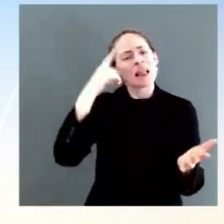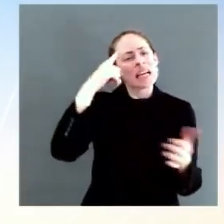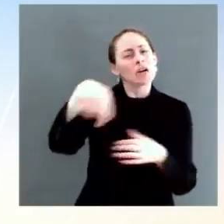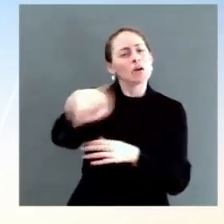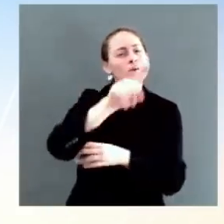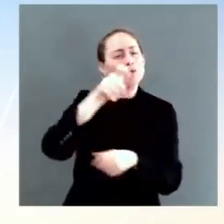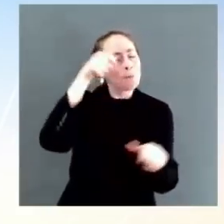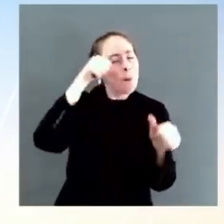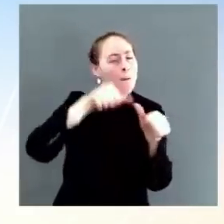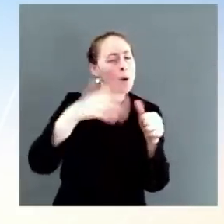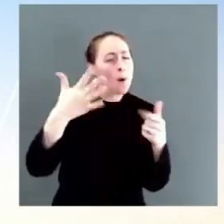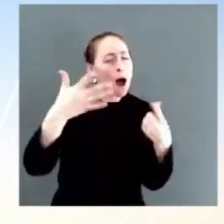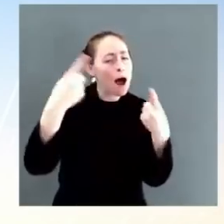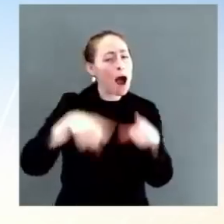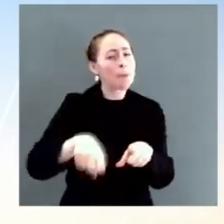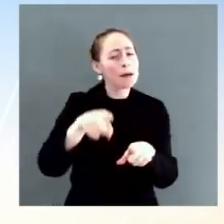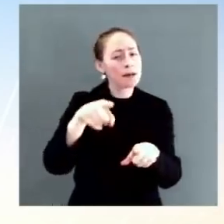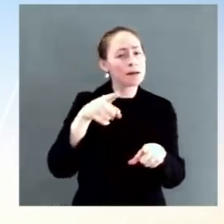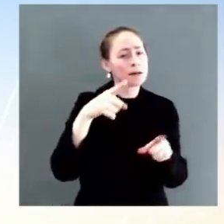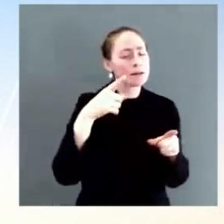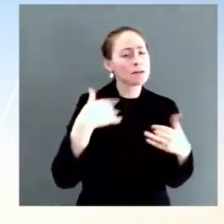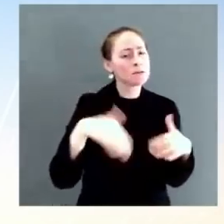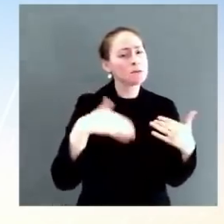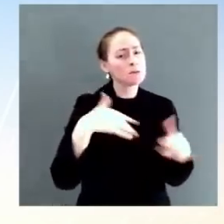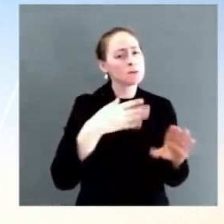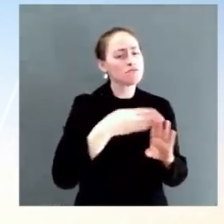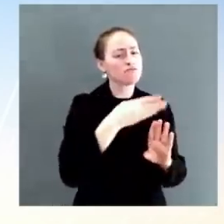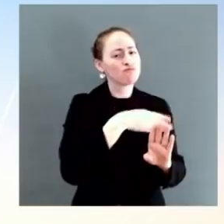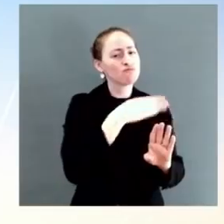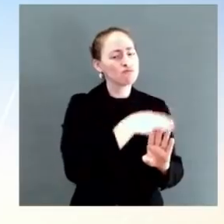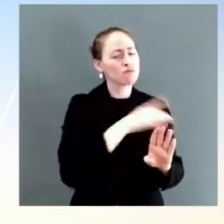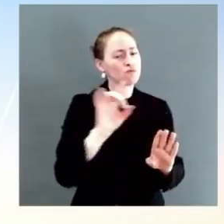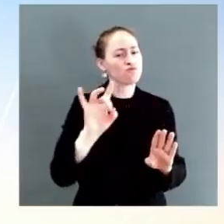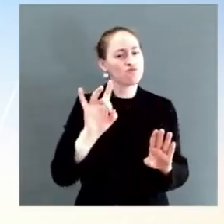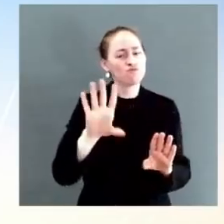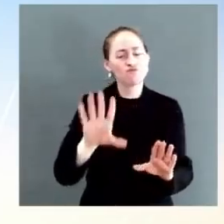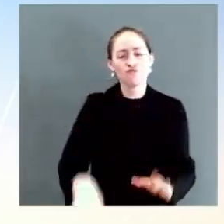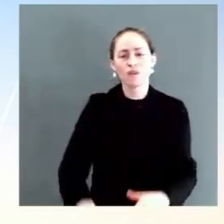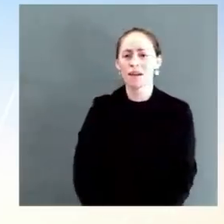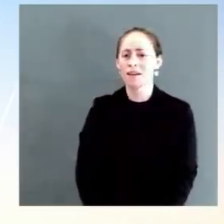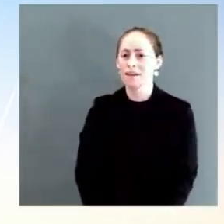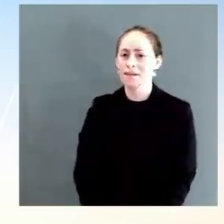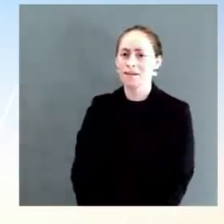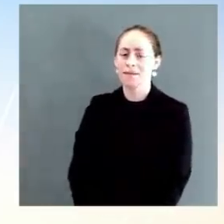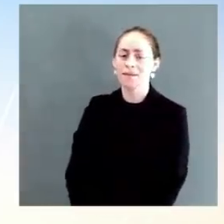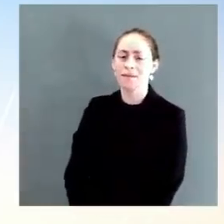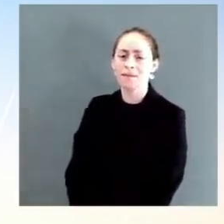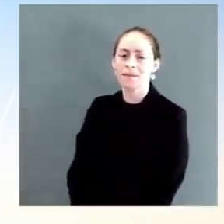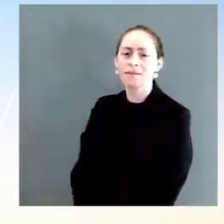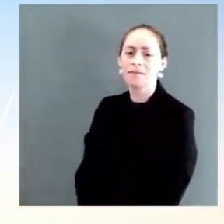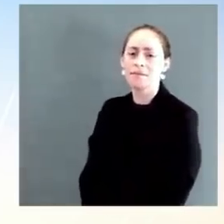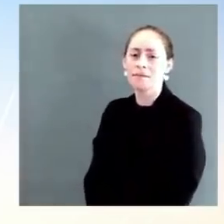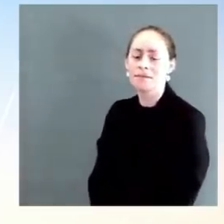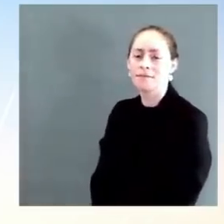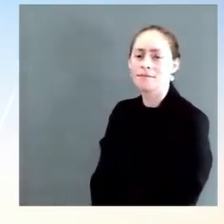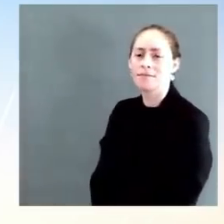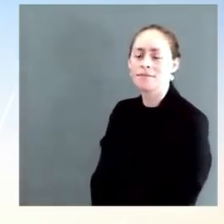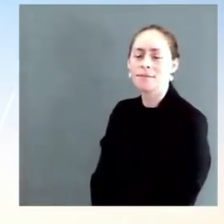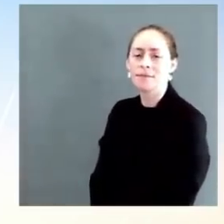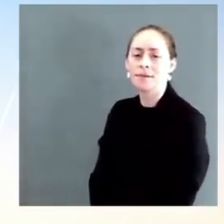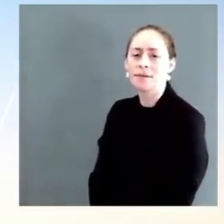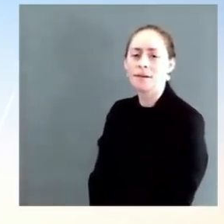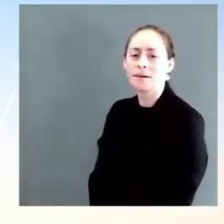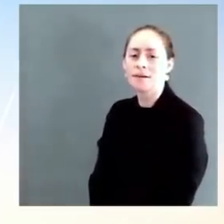Another question on the messaging around vaccines and boosters, because initially I think it was, get the vaccine